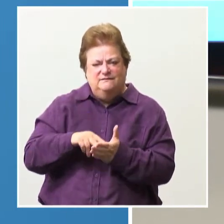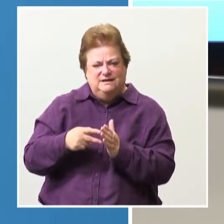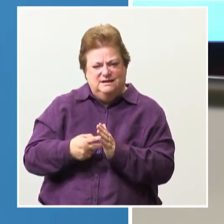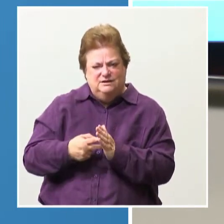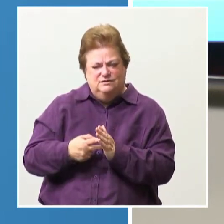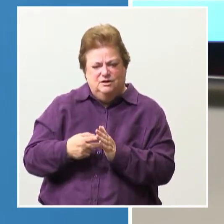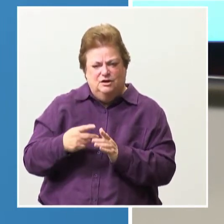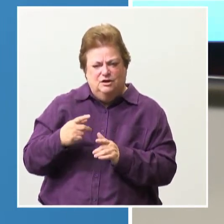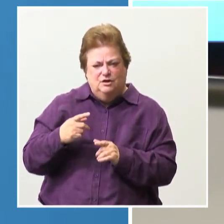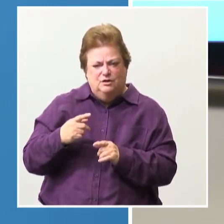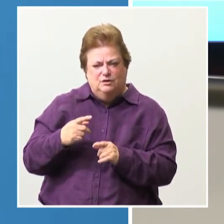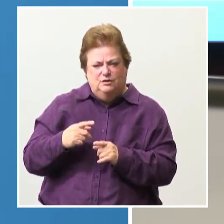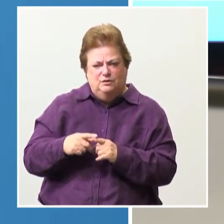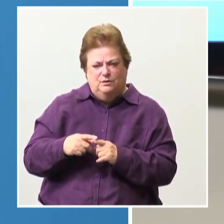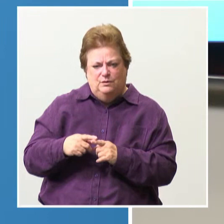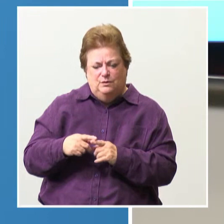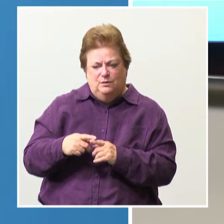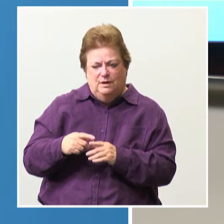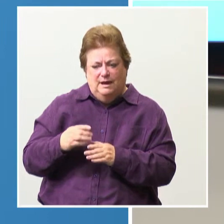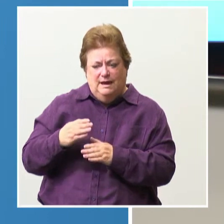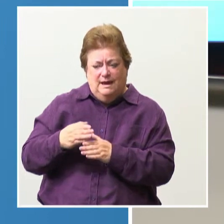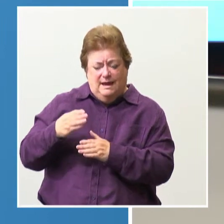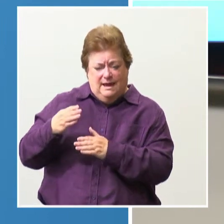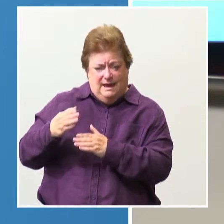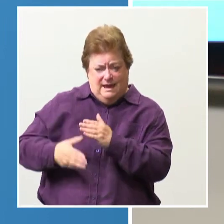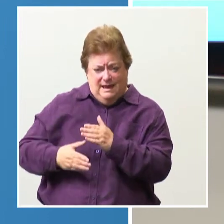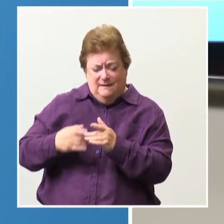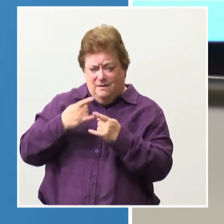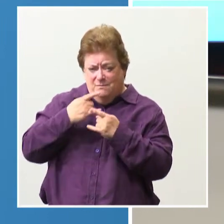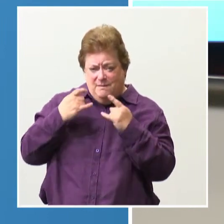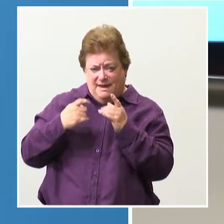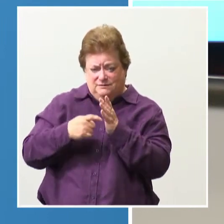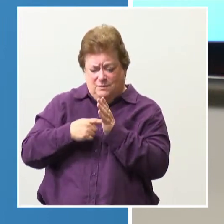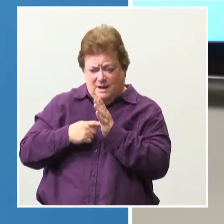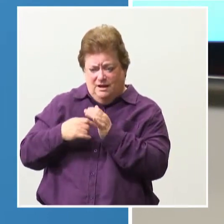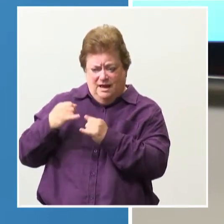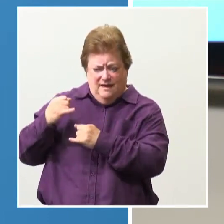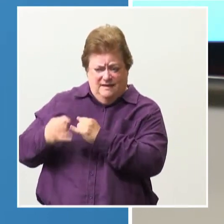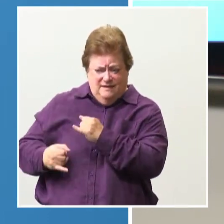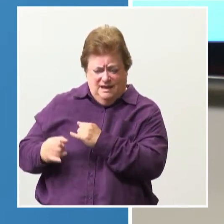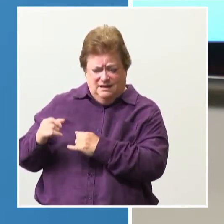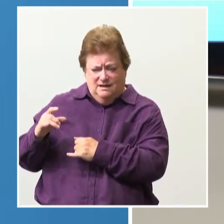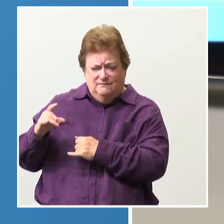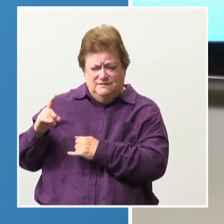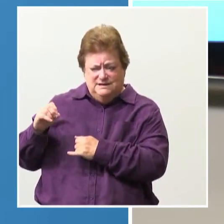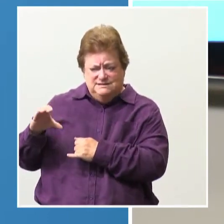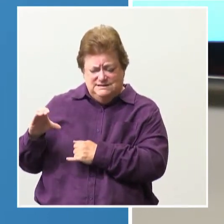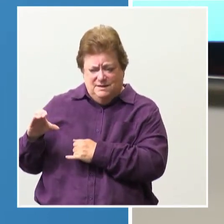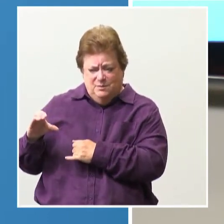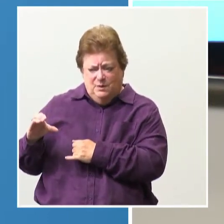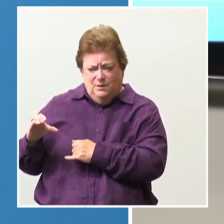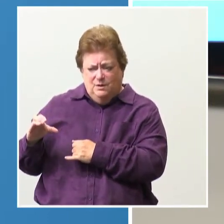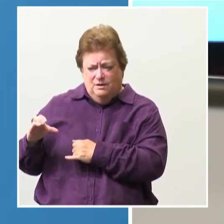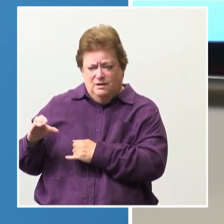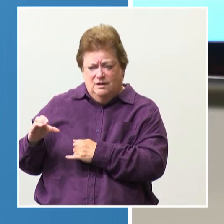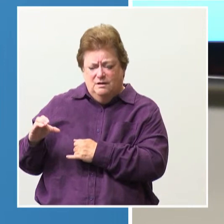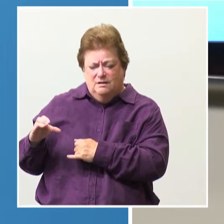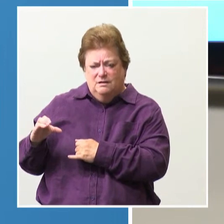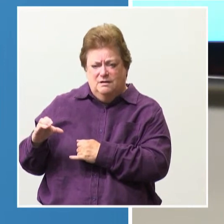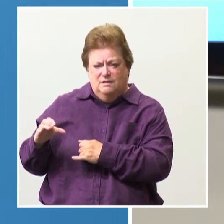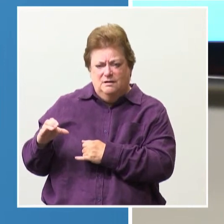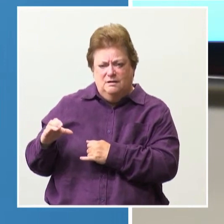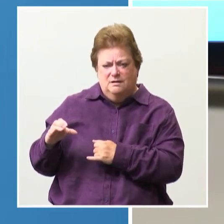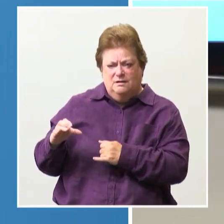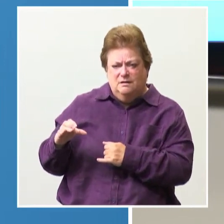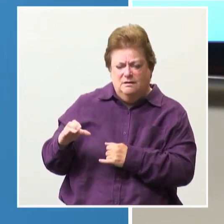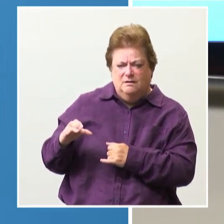to let the mask mandate expire at the end of the month, giving people, one more month to get these things done that they need to. Why